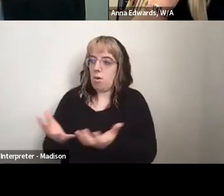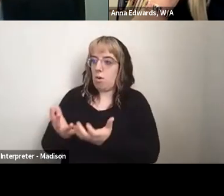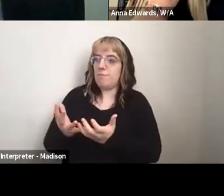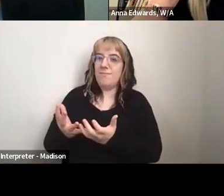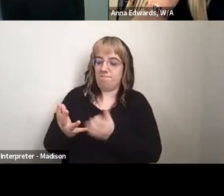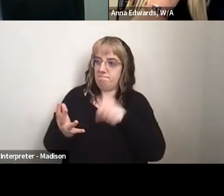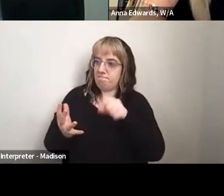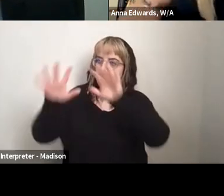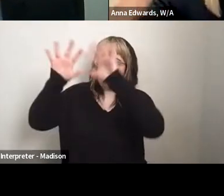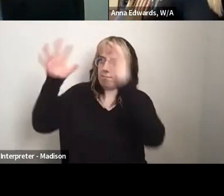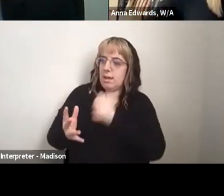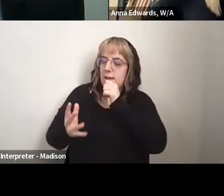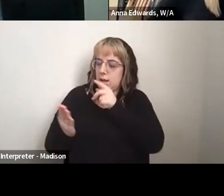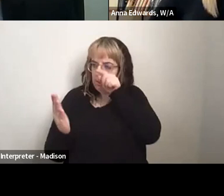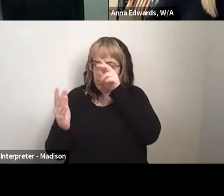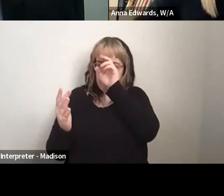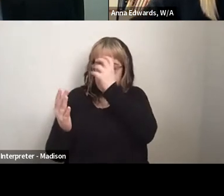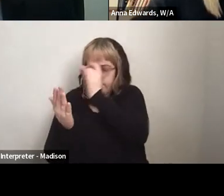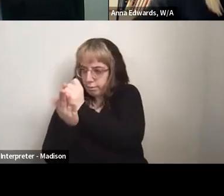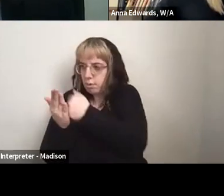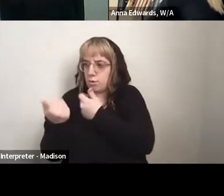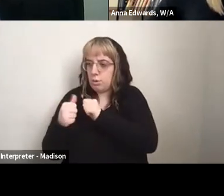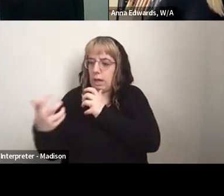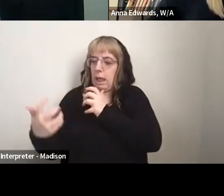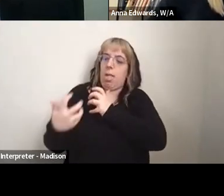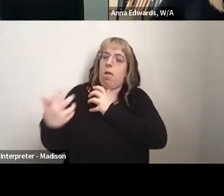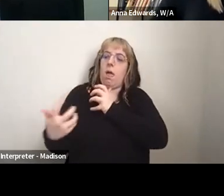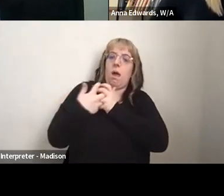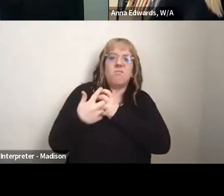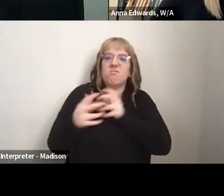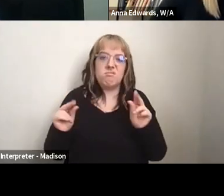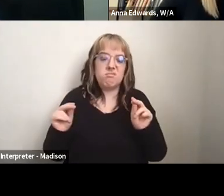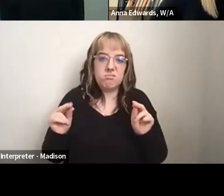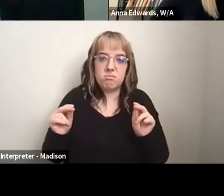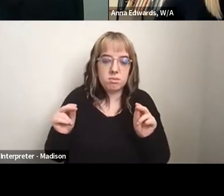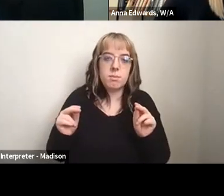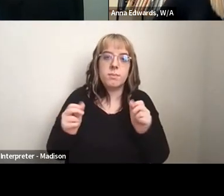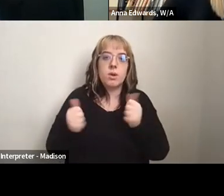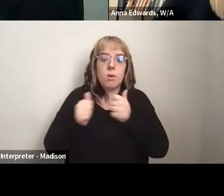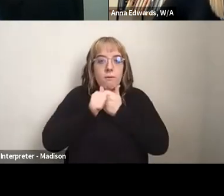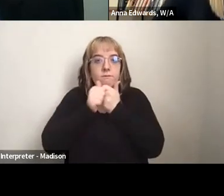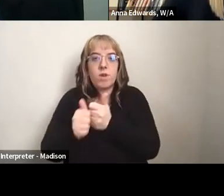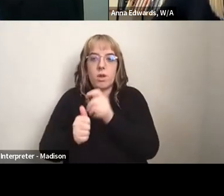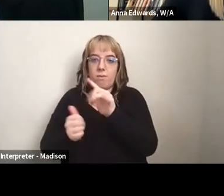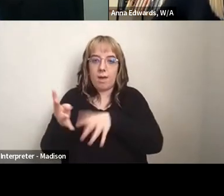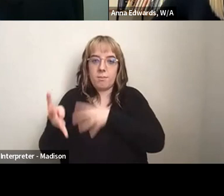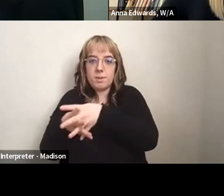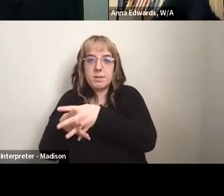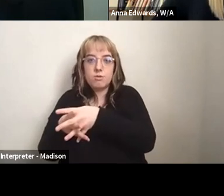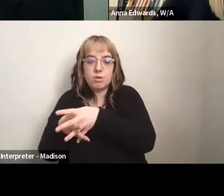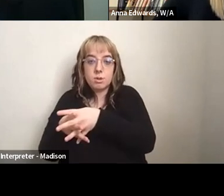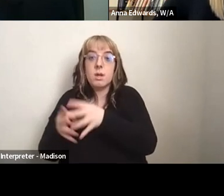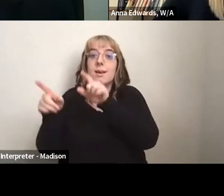take pieces and parts and try to make it work for us. So to follow the fidelity of the implementation as well as